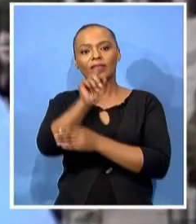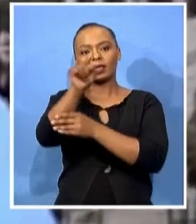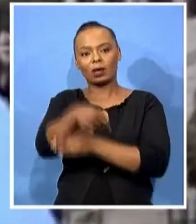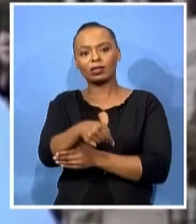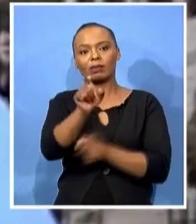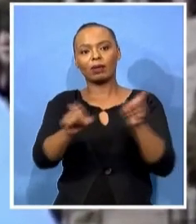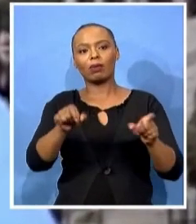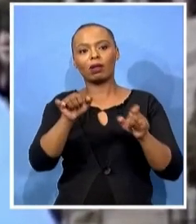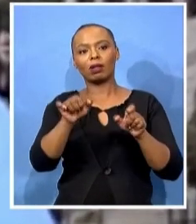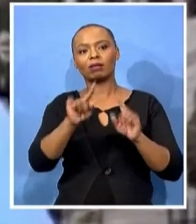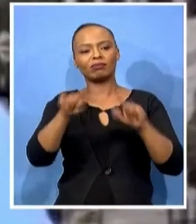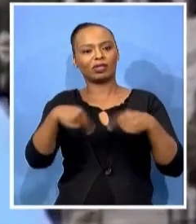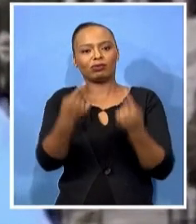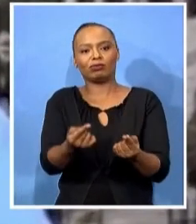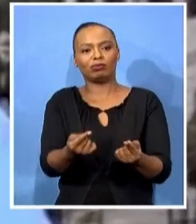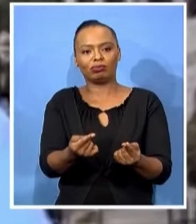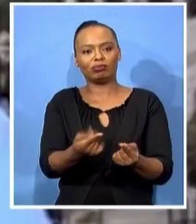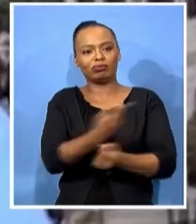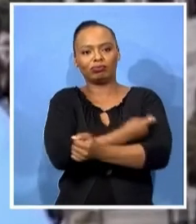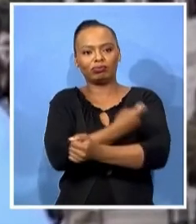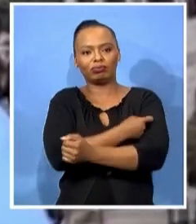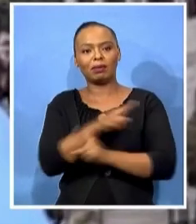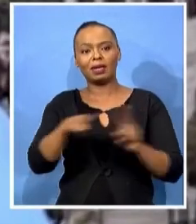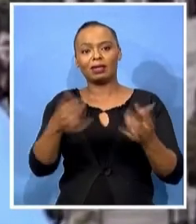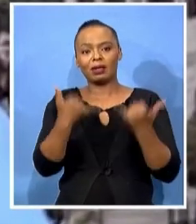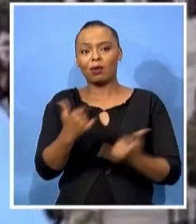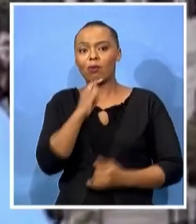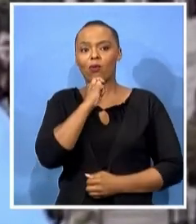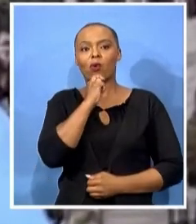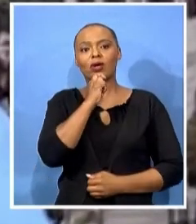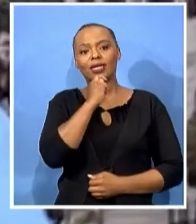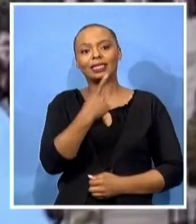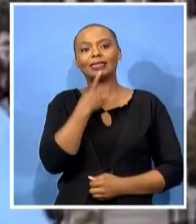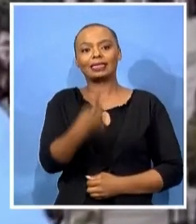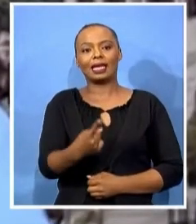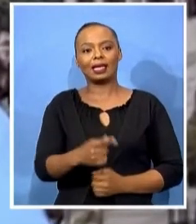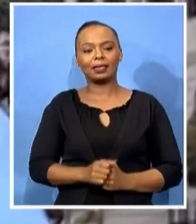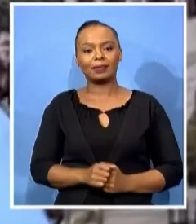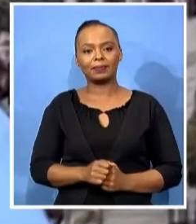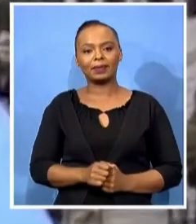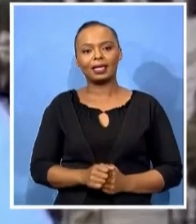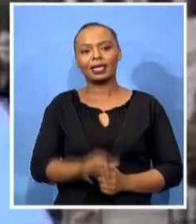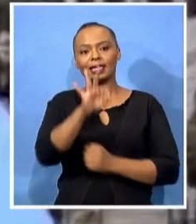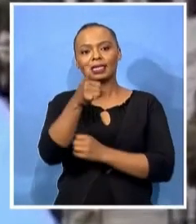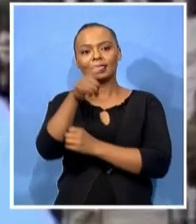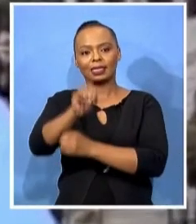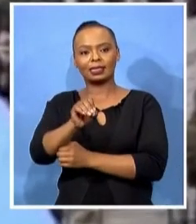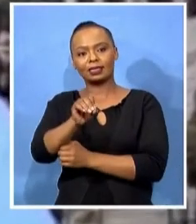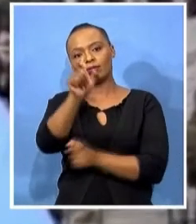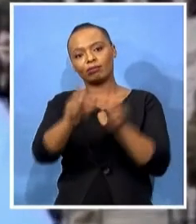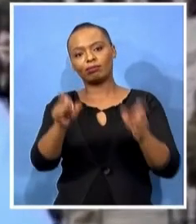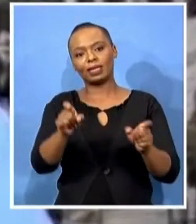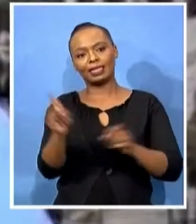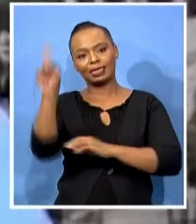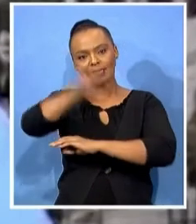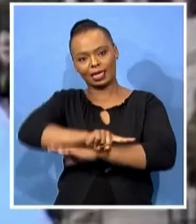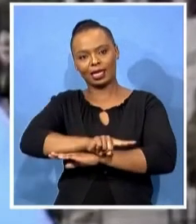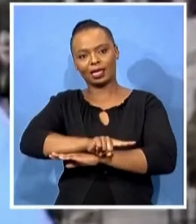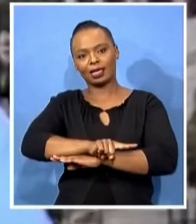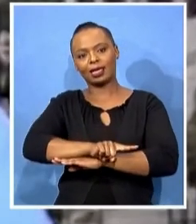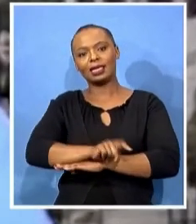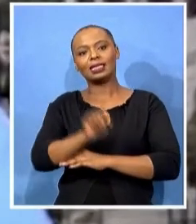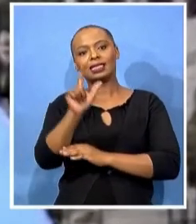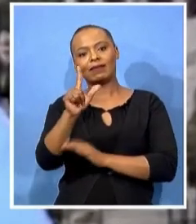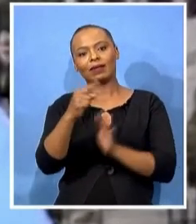morning a huge number of 360,000 people per day for 7 days a week for the rest of the year to reach 40 million